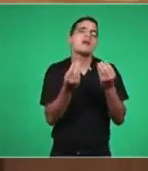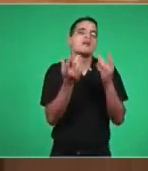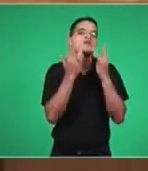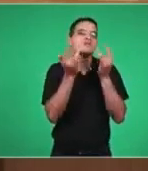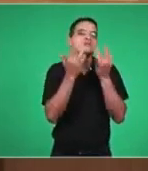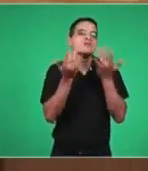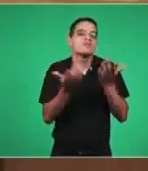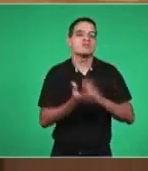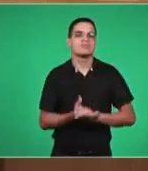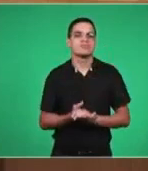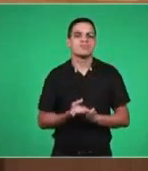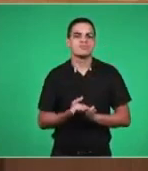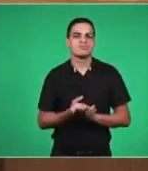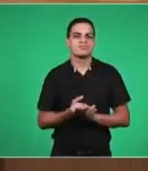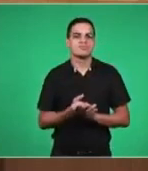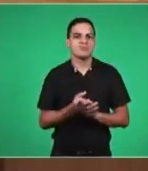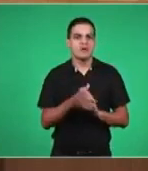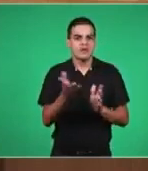we can't.